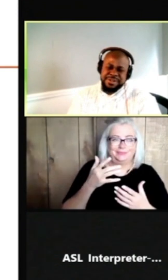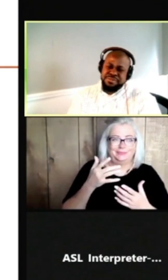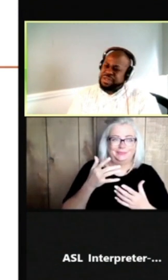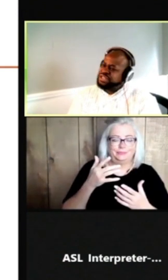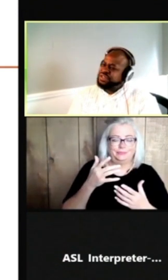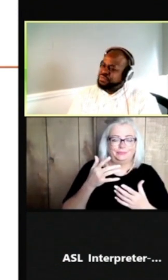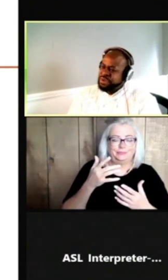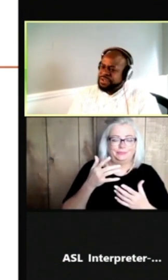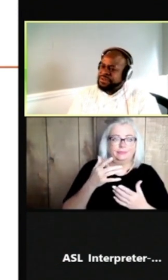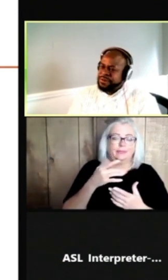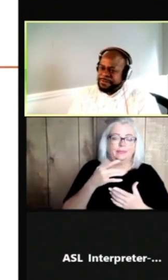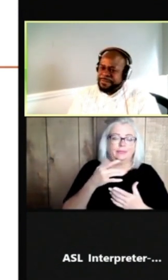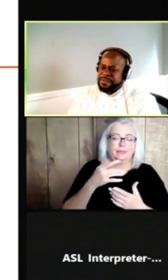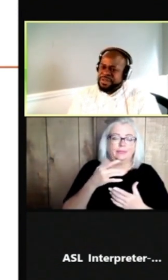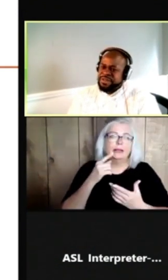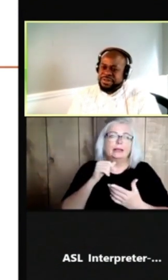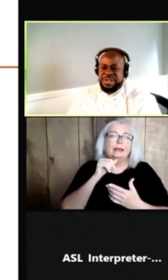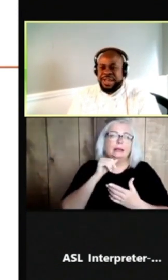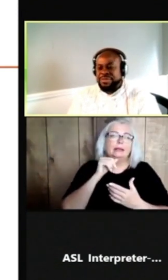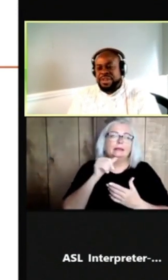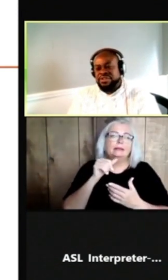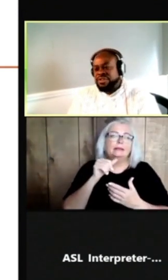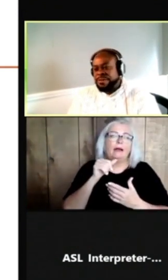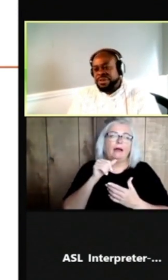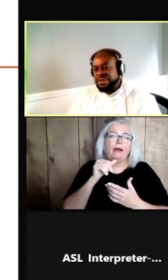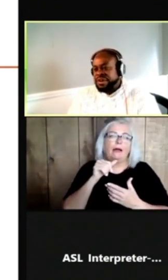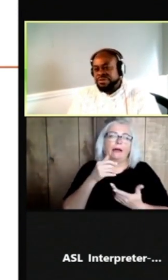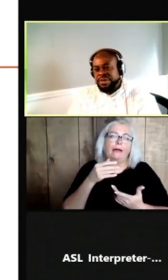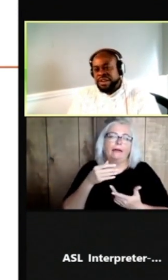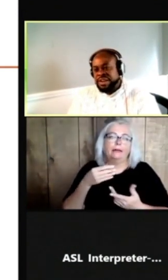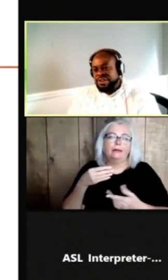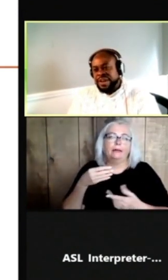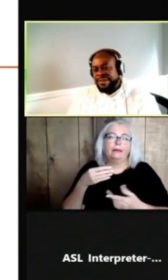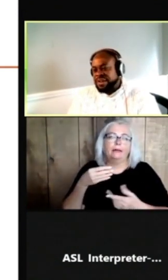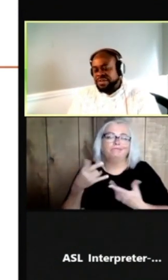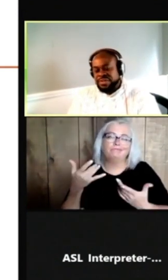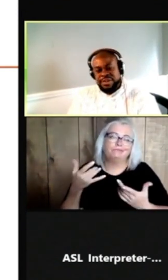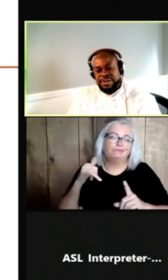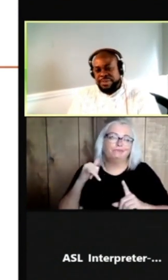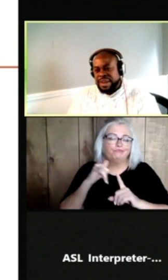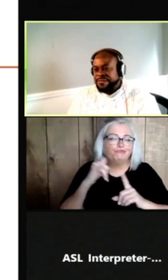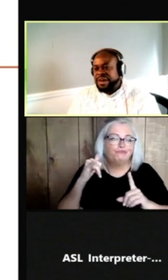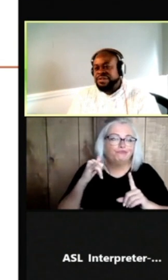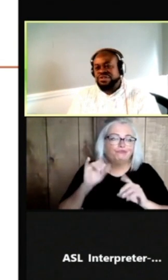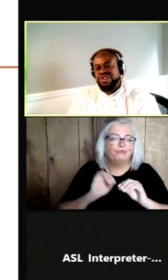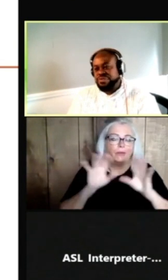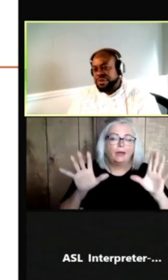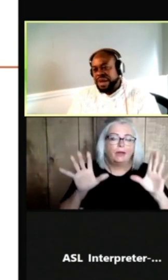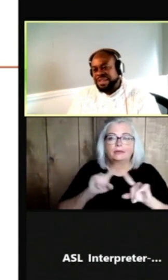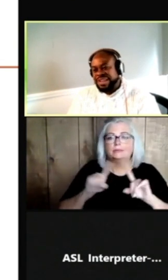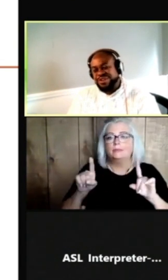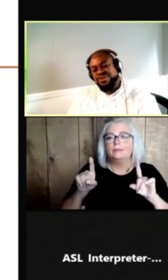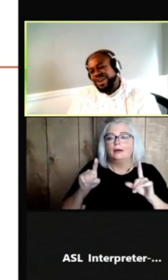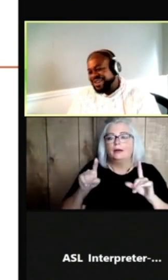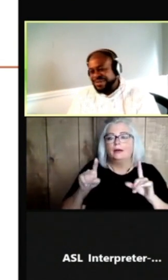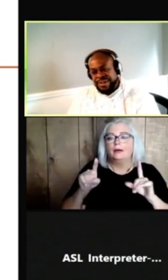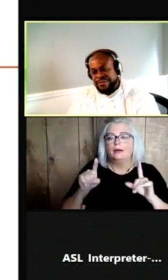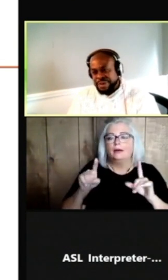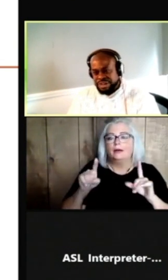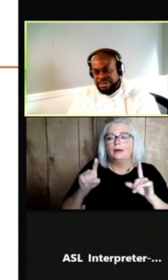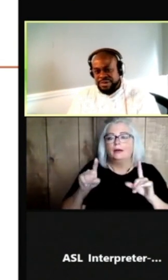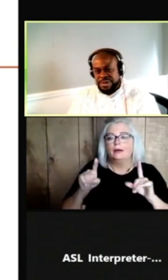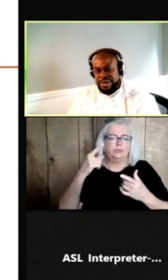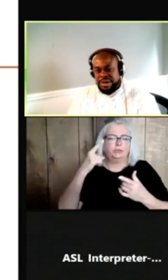a malicious way, right? Sometimes things just simply aren't correct and you don't have to necessarily make a value judgment about the incorrectness